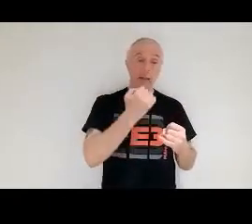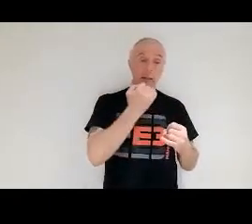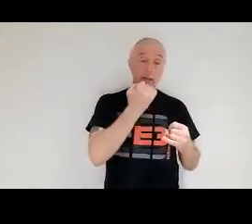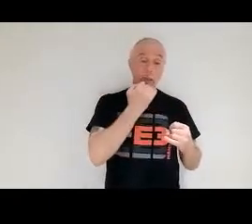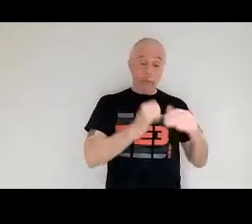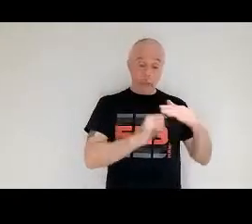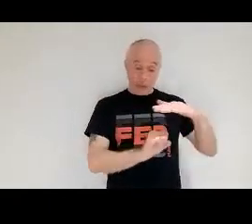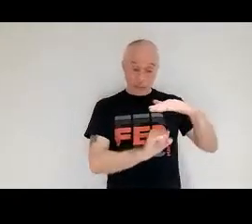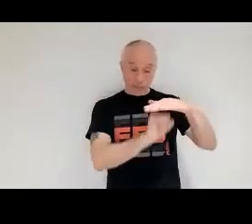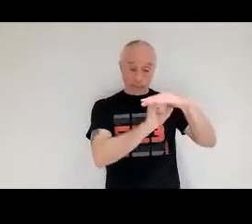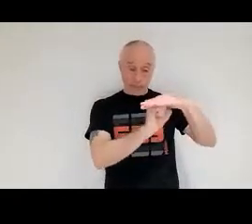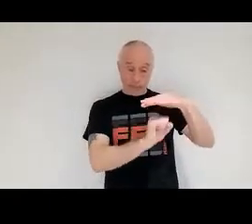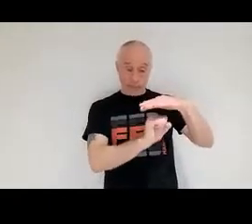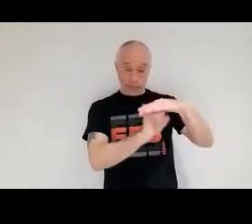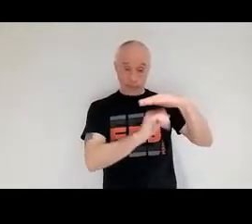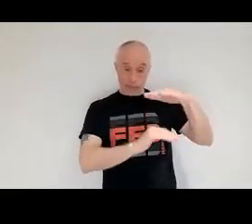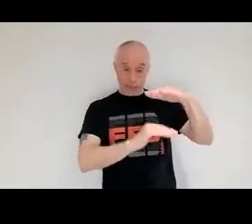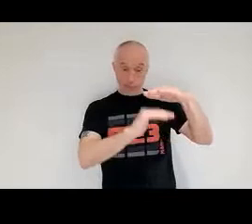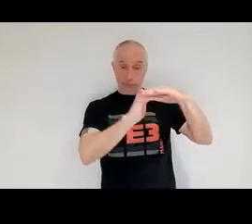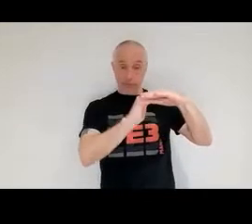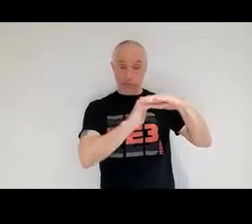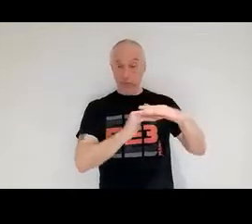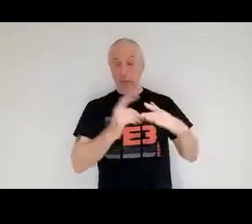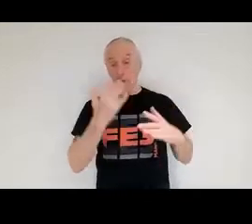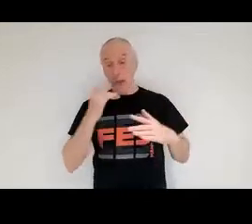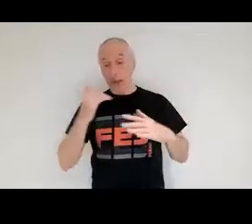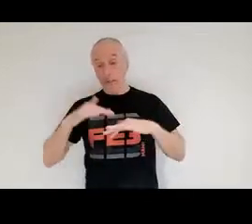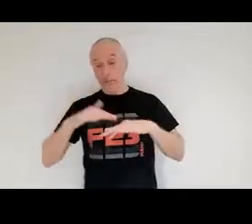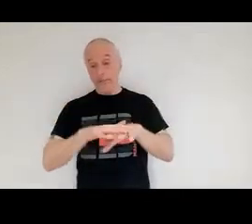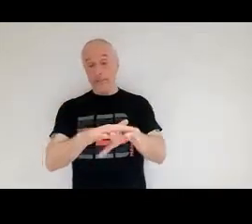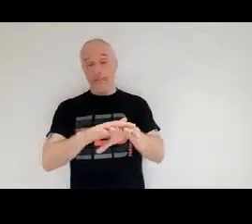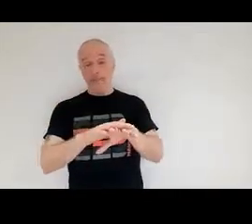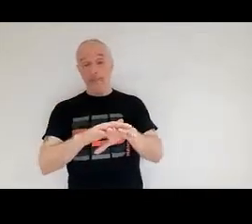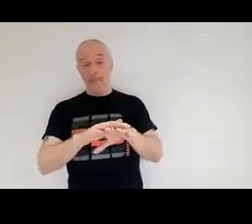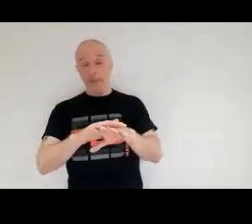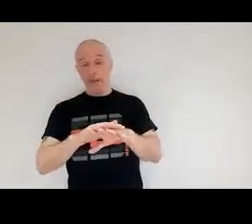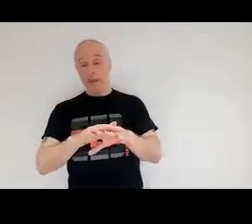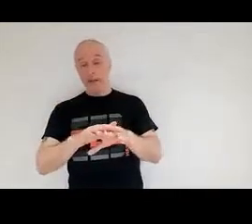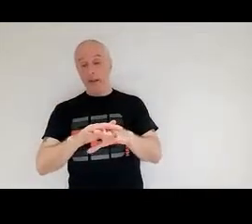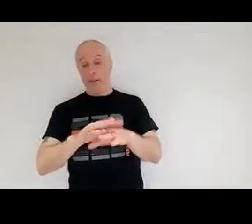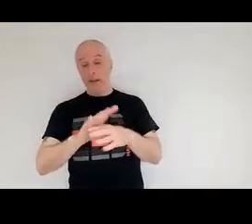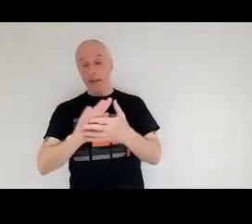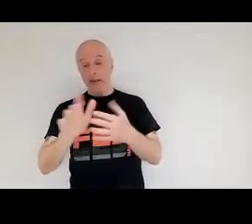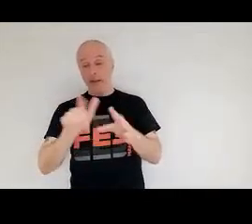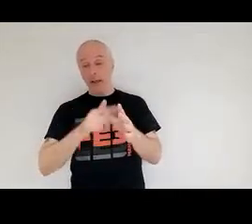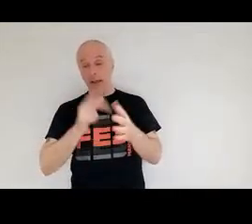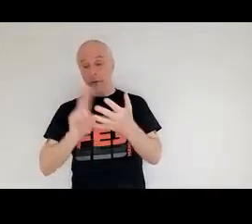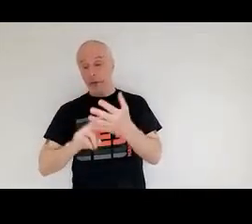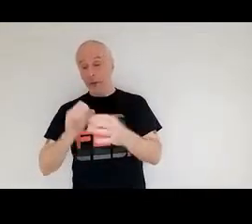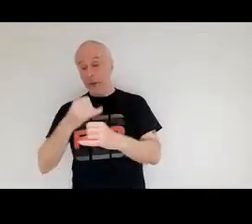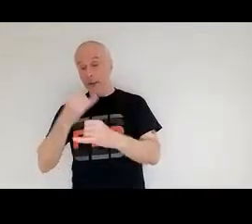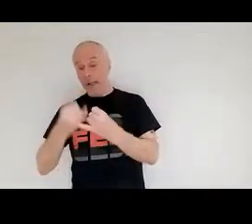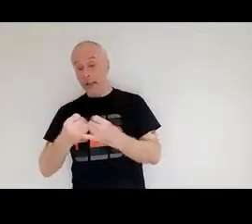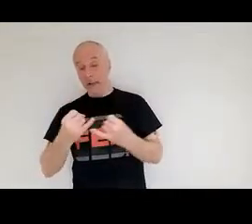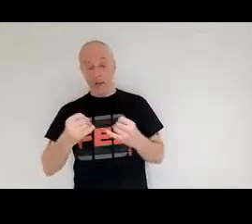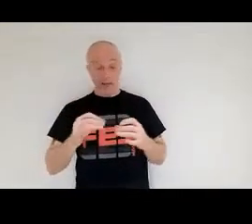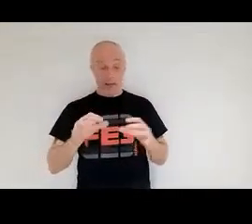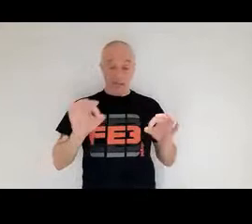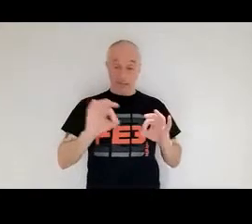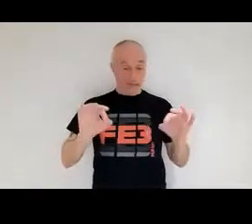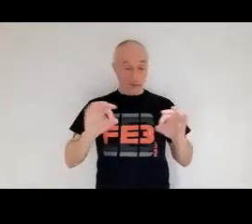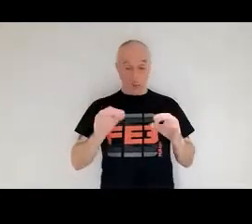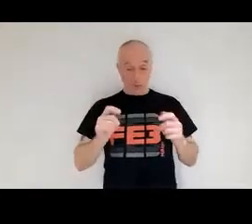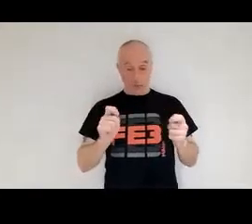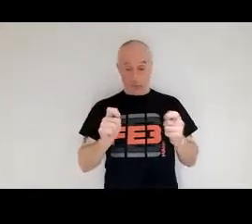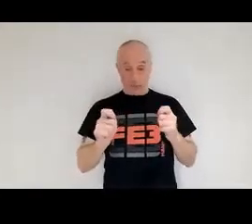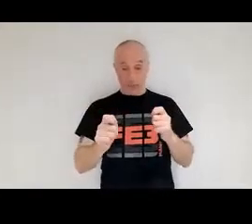as a consequence of introducing the blends. That was the kind of overall conclusion of the work. And the reason why that occurs is because